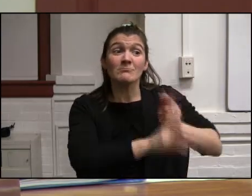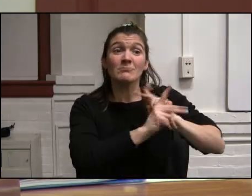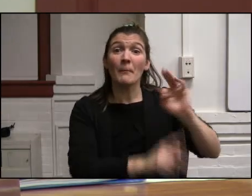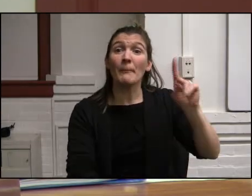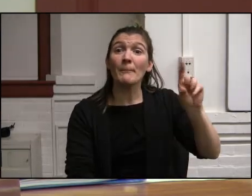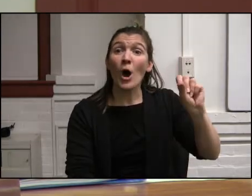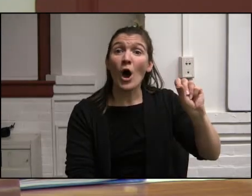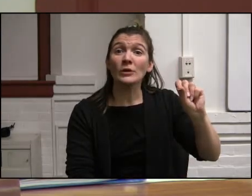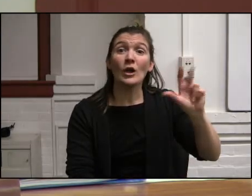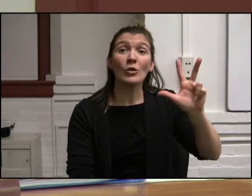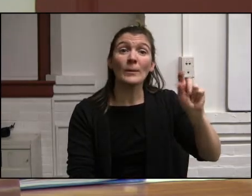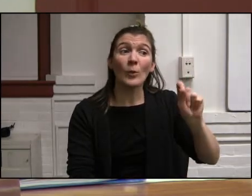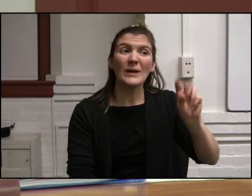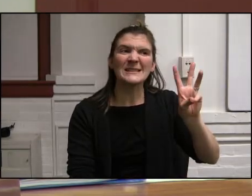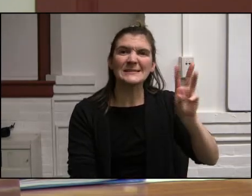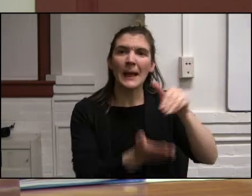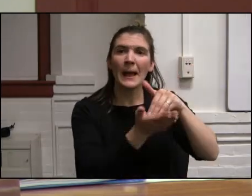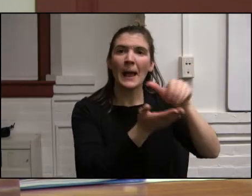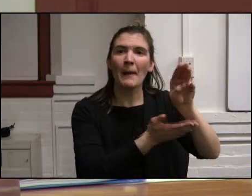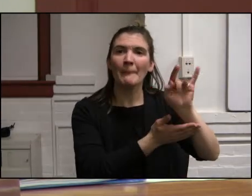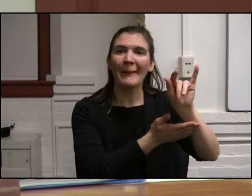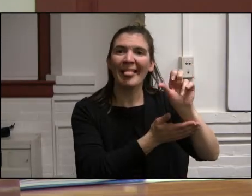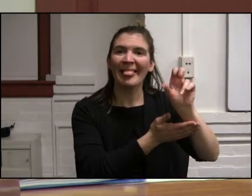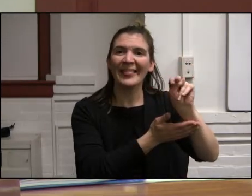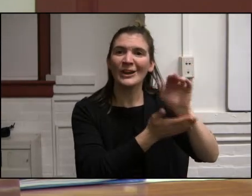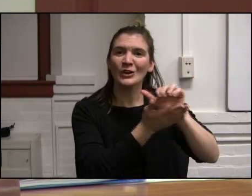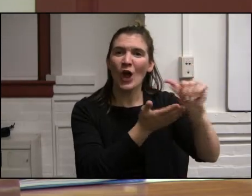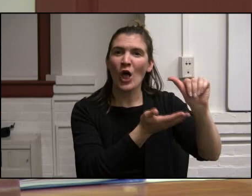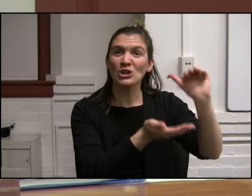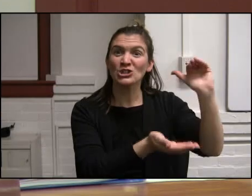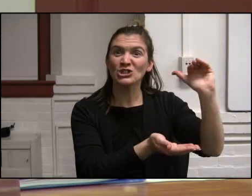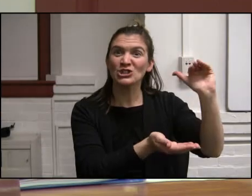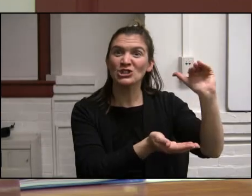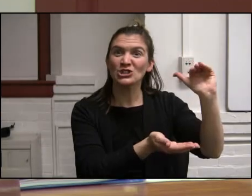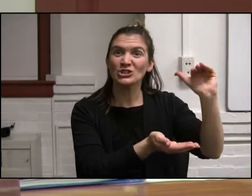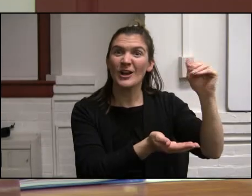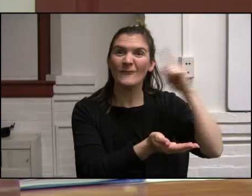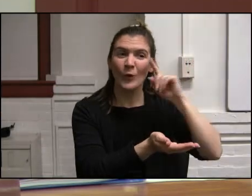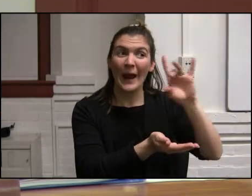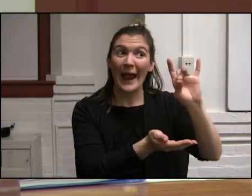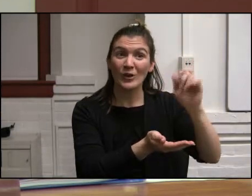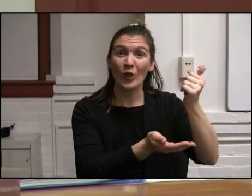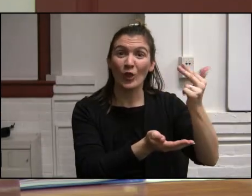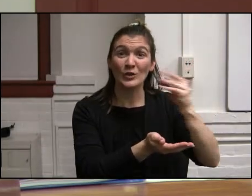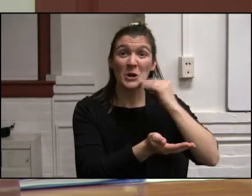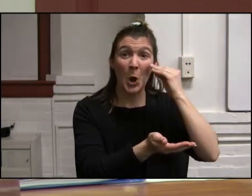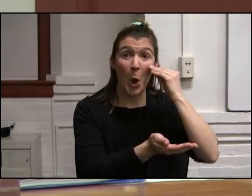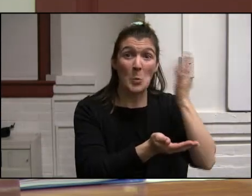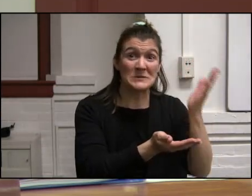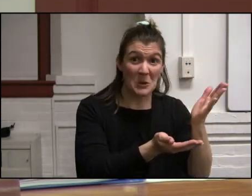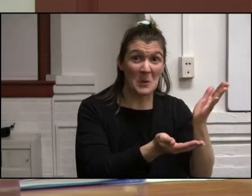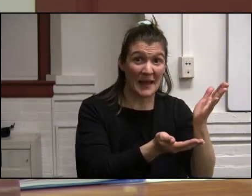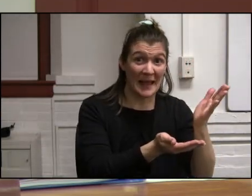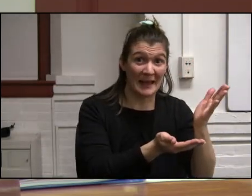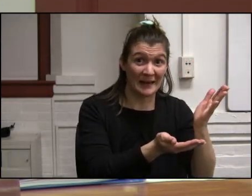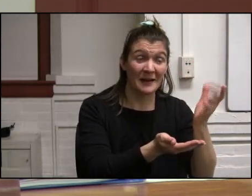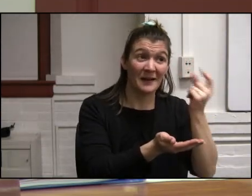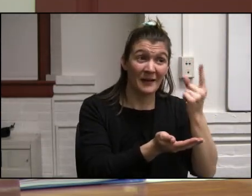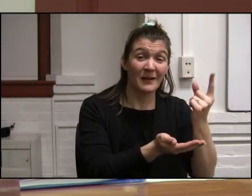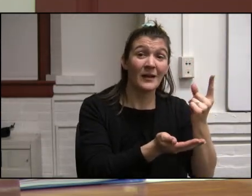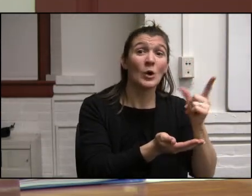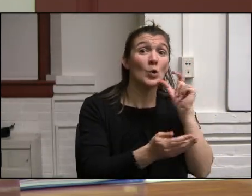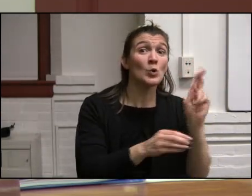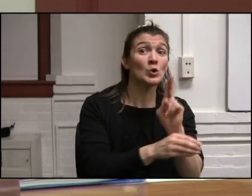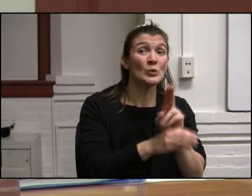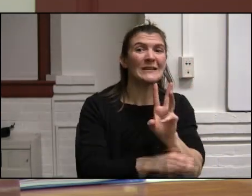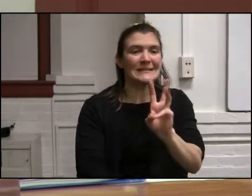that project was $3.6 million for 813 households, of which